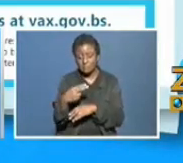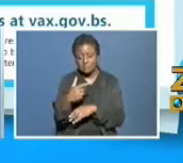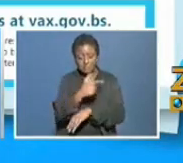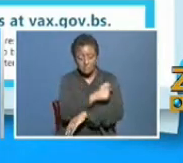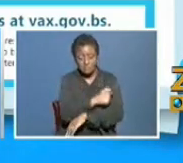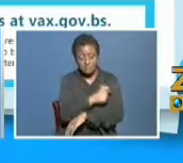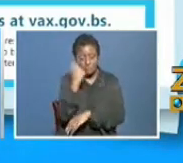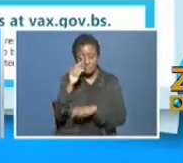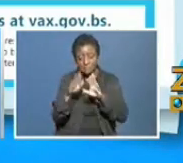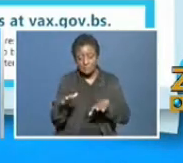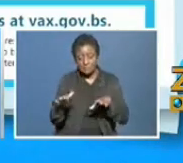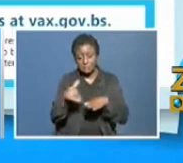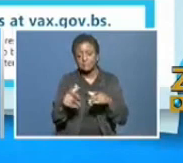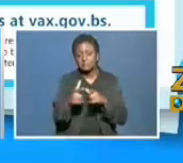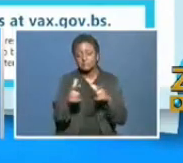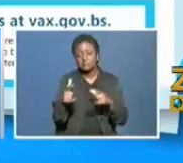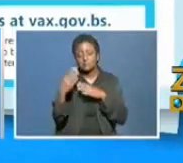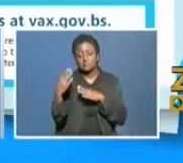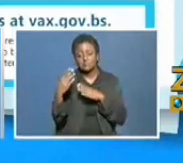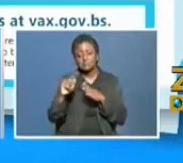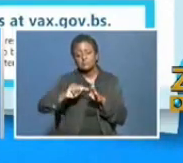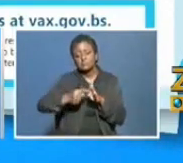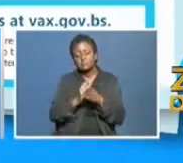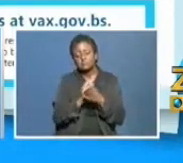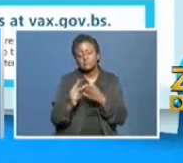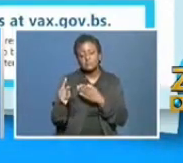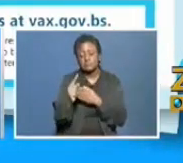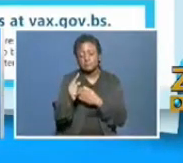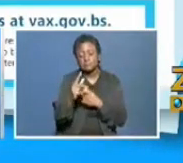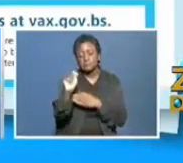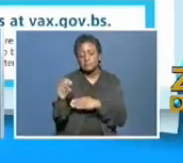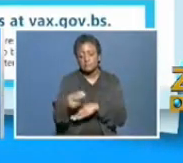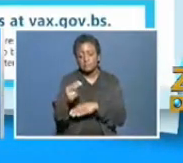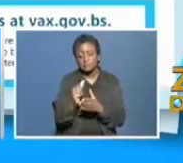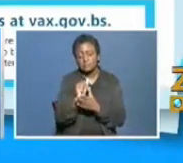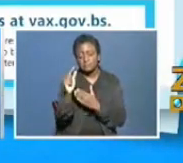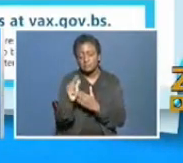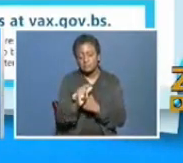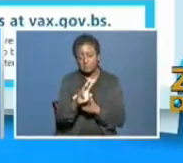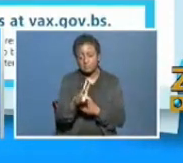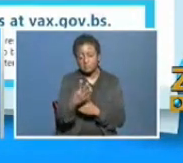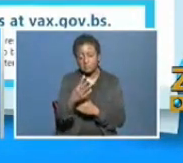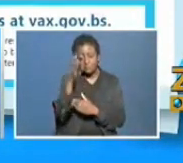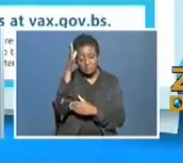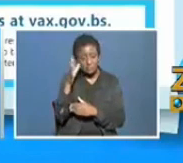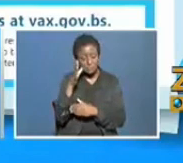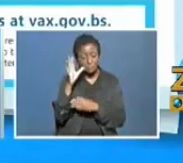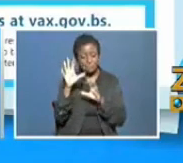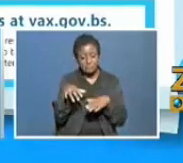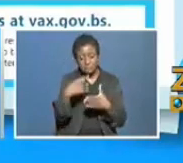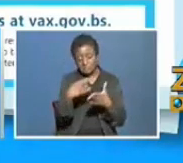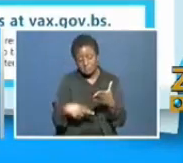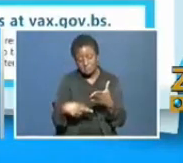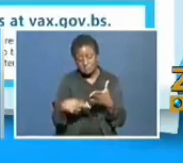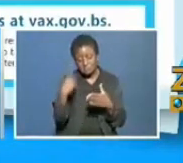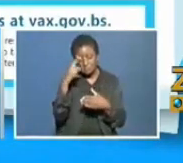next Thursday, August 4th, and Family Islanders can visit their clinic to schedule an appointment. Parents can